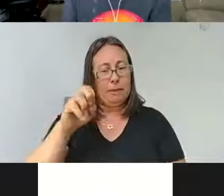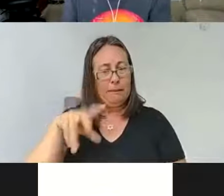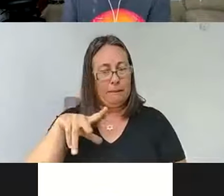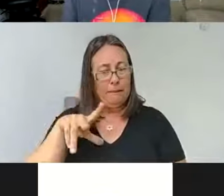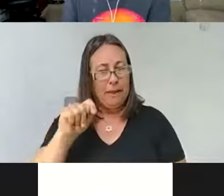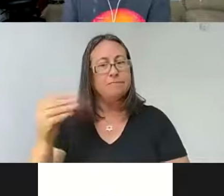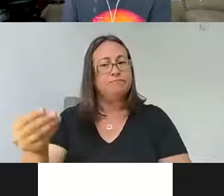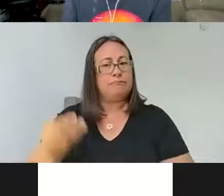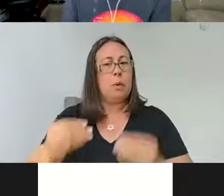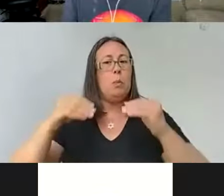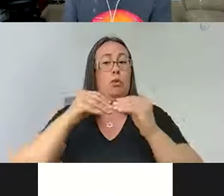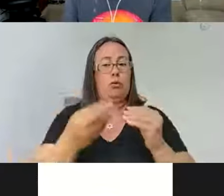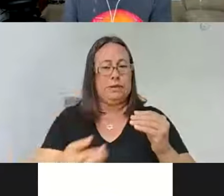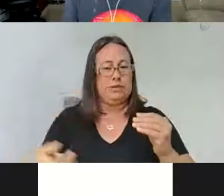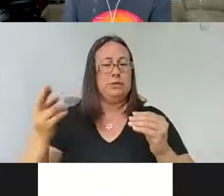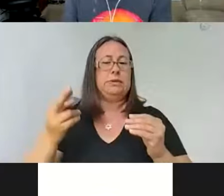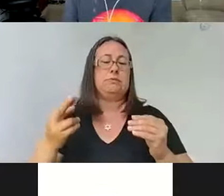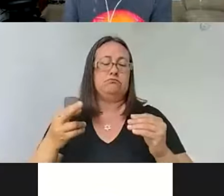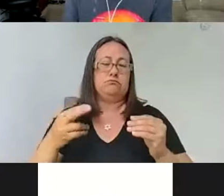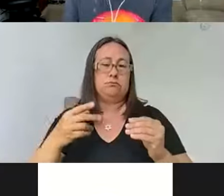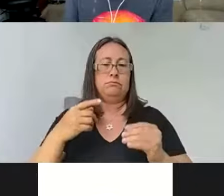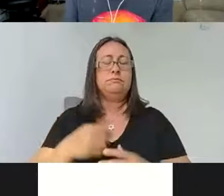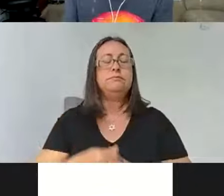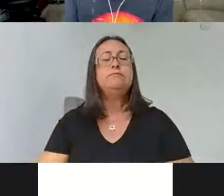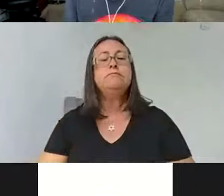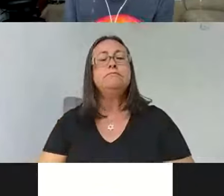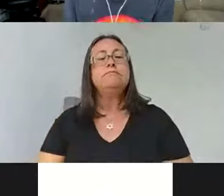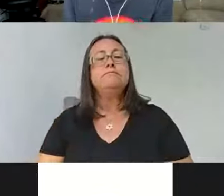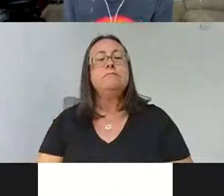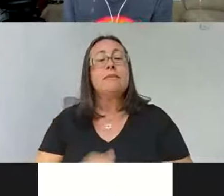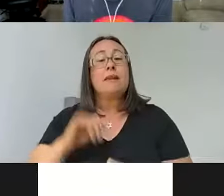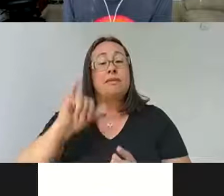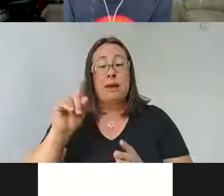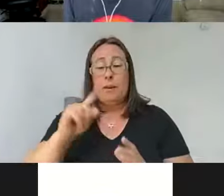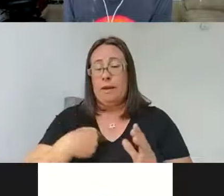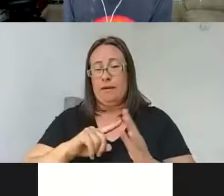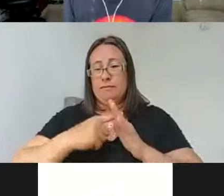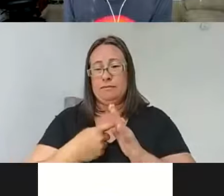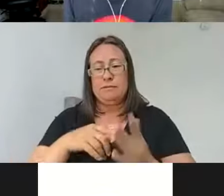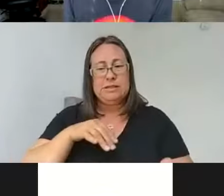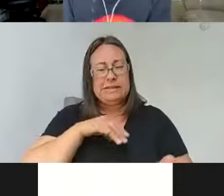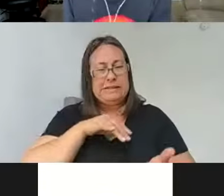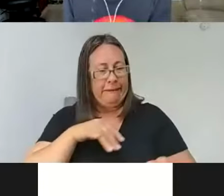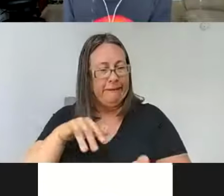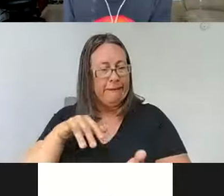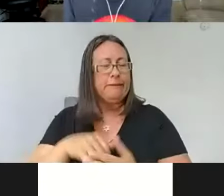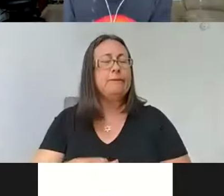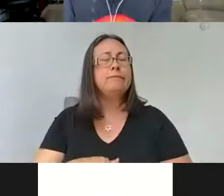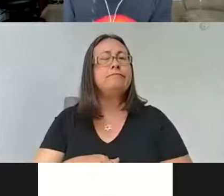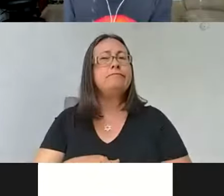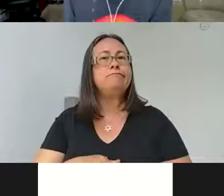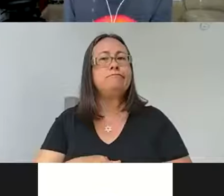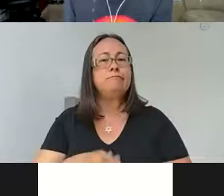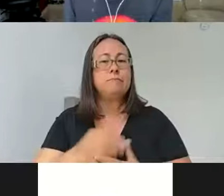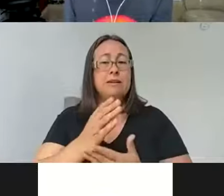more resources along the way as well. So that's where I started studying what kind of some of the things